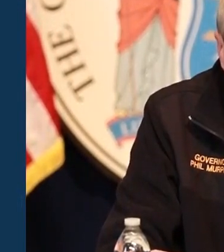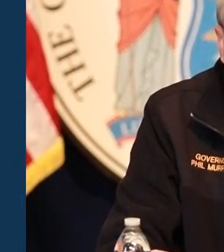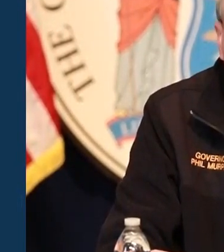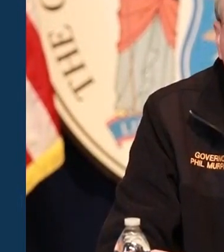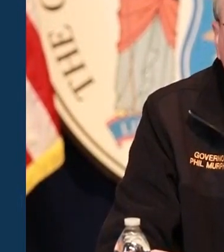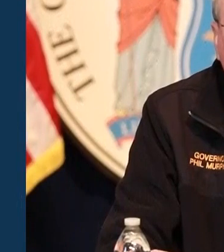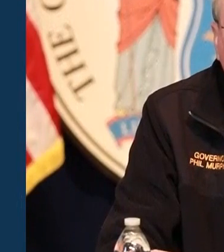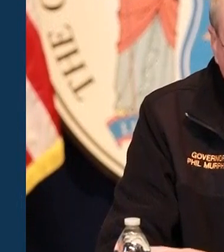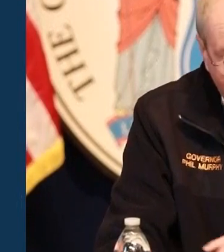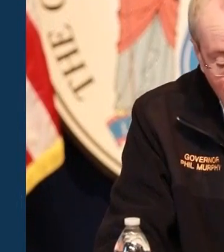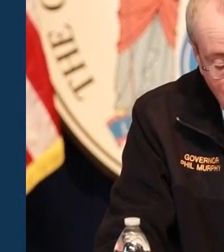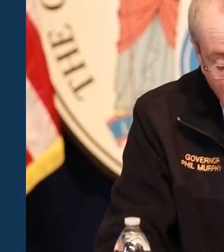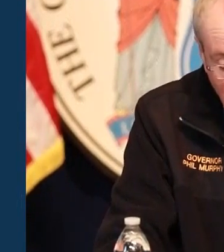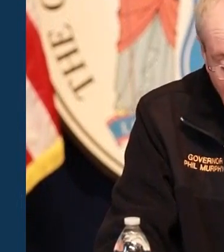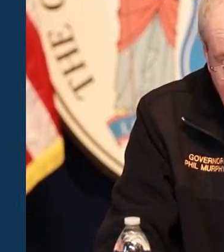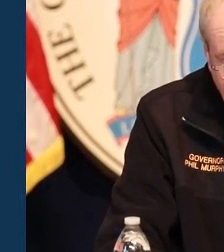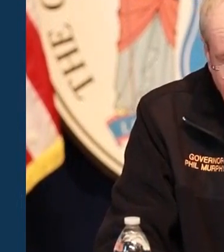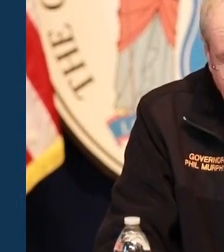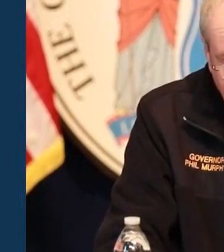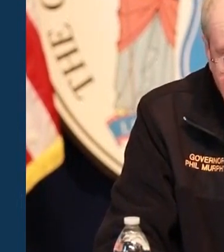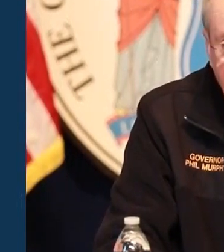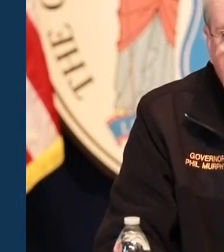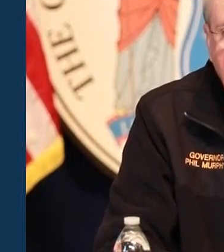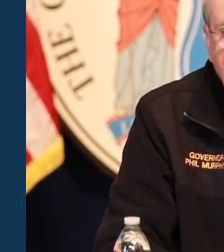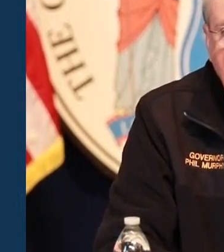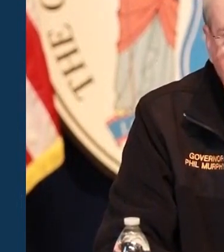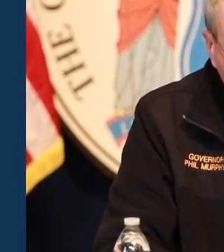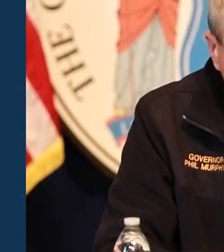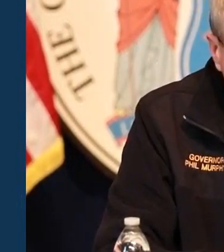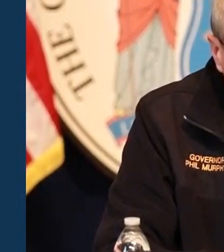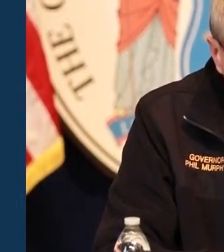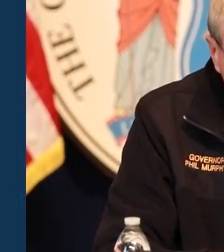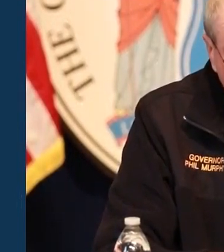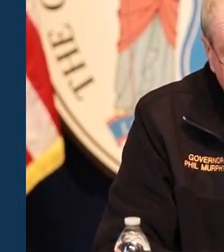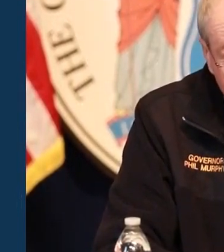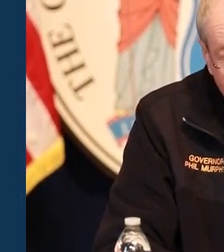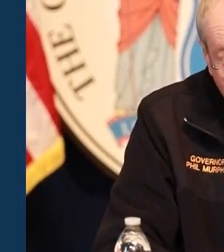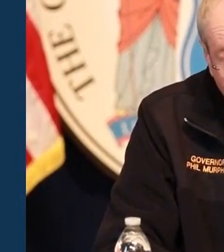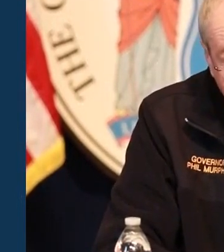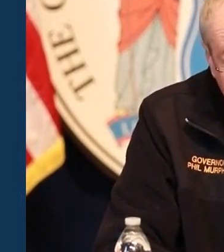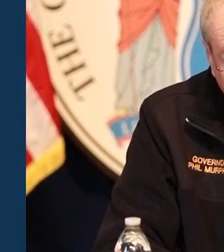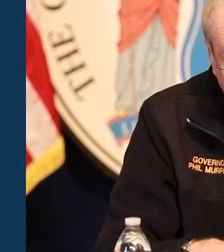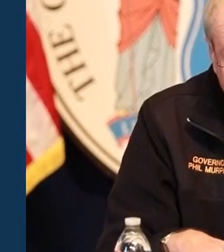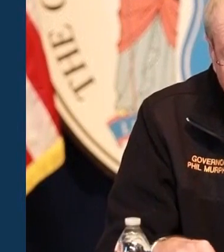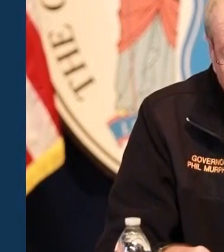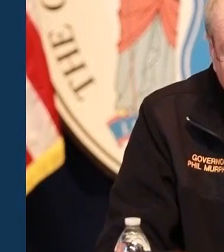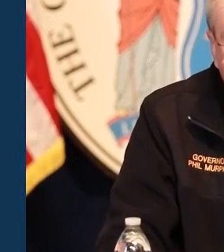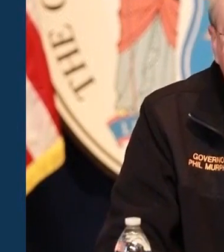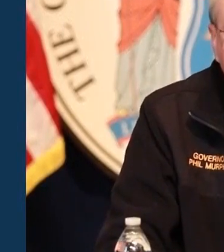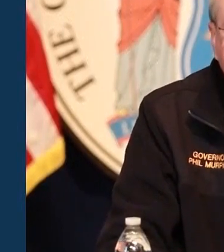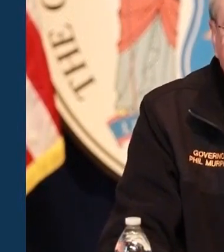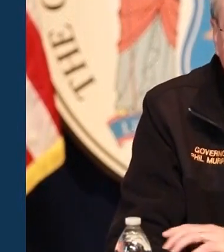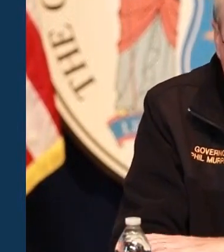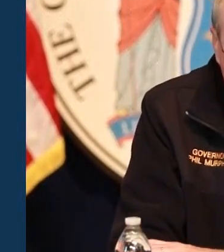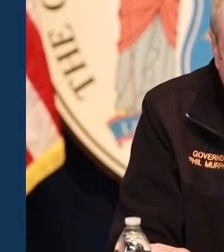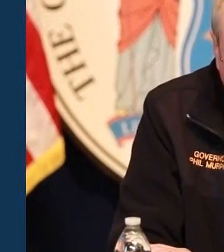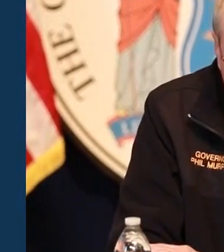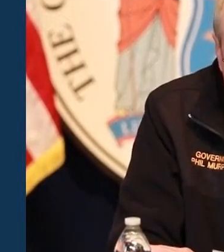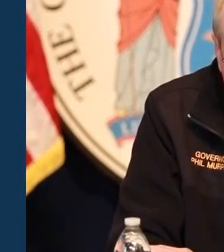it has those who are incarcerated. A virus this virulent can spread rapidly in a densely